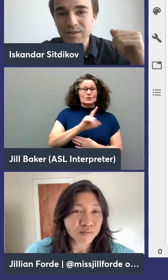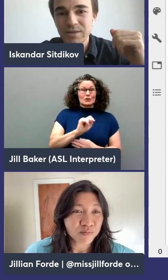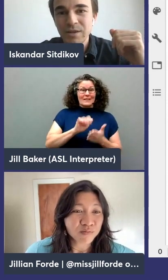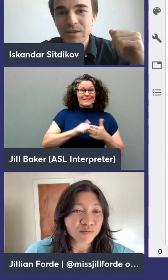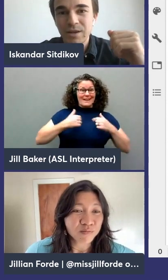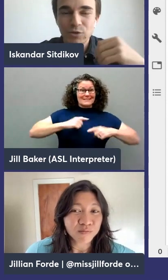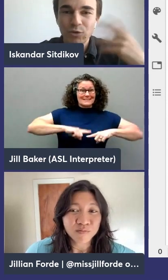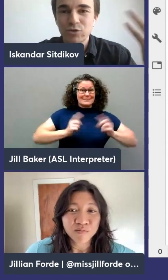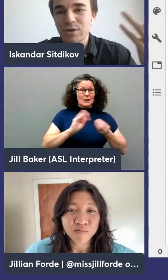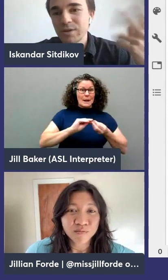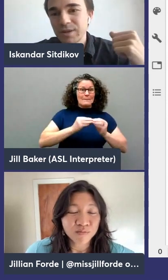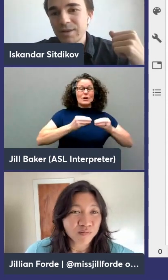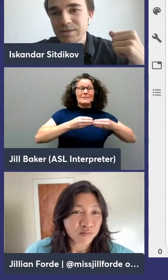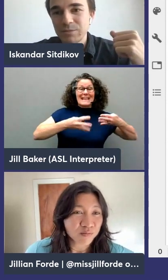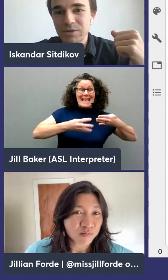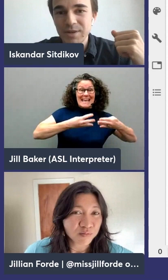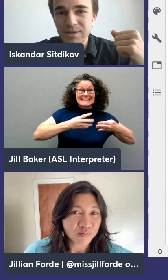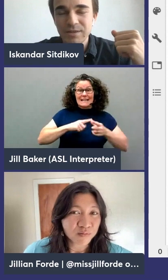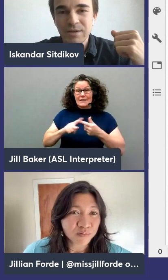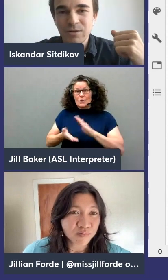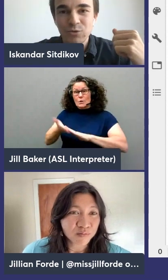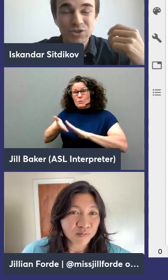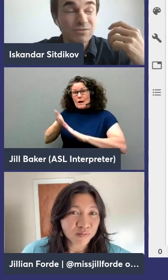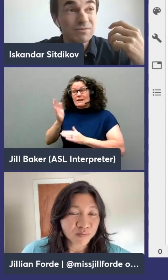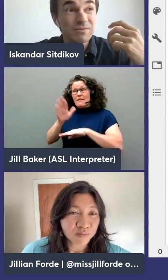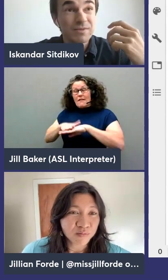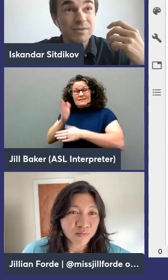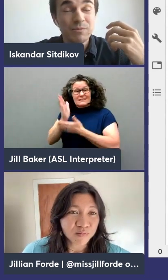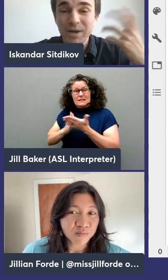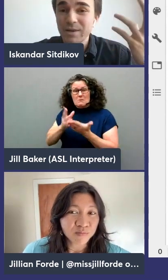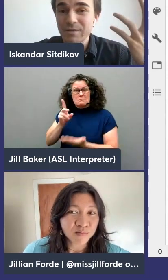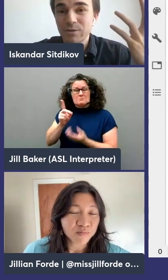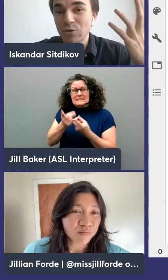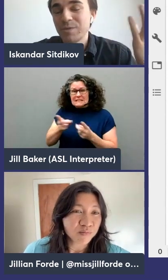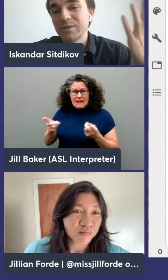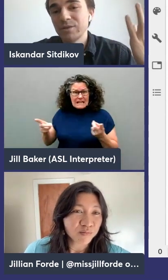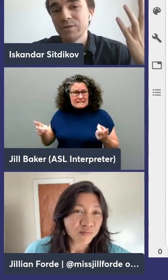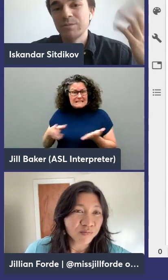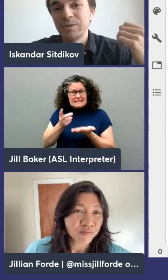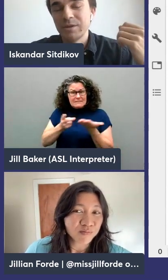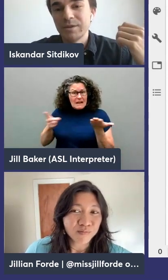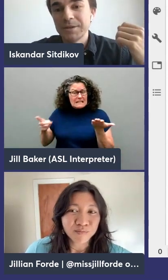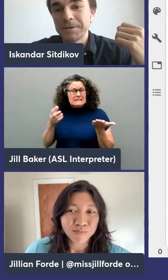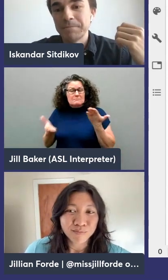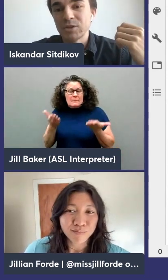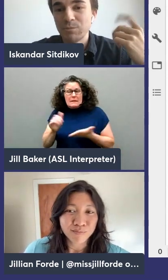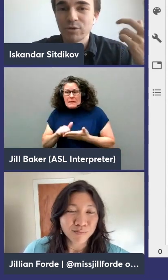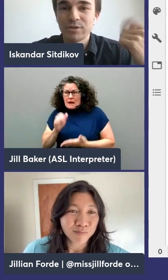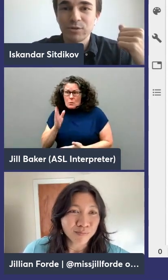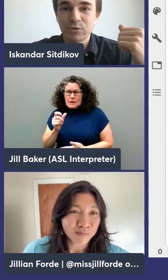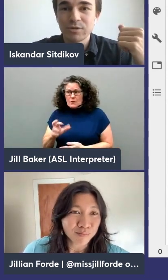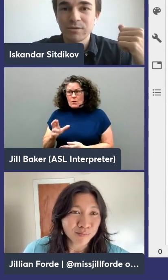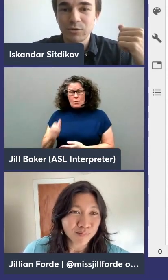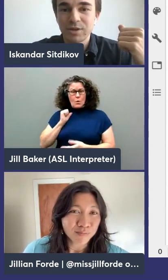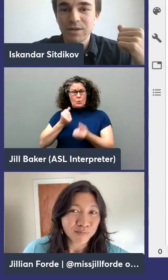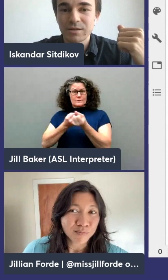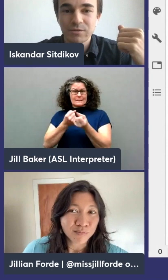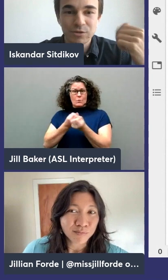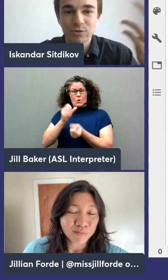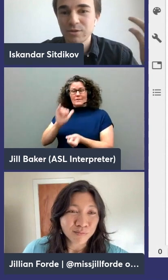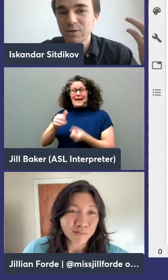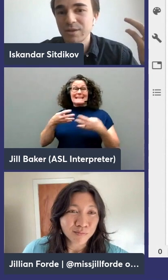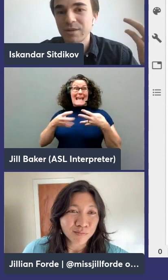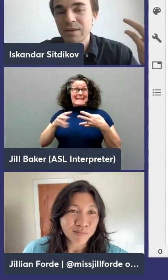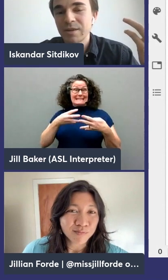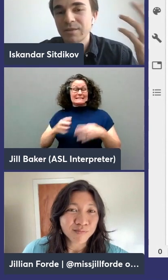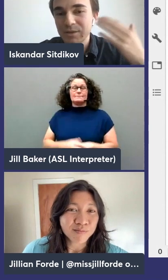of gates, and you want to run it against some device, which might or might not be supporting those gates.